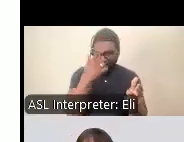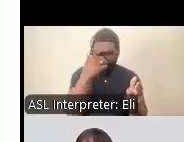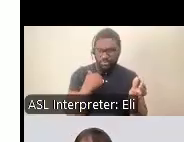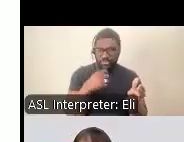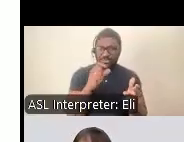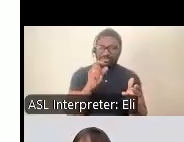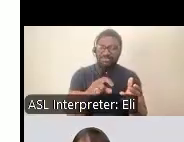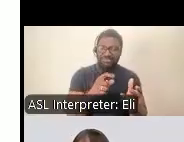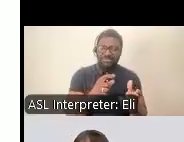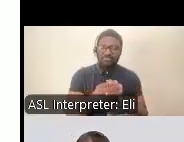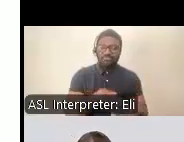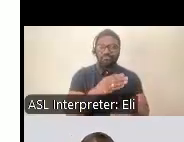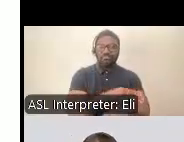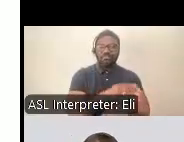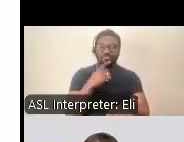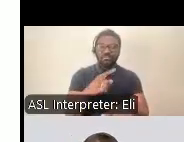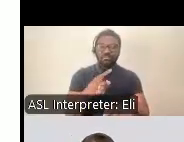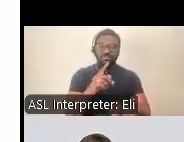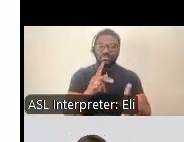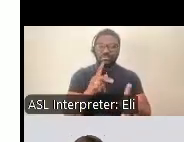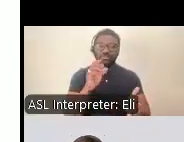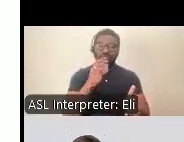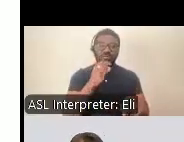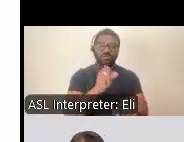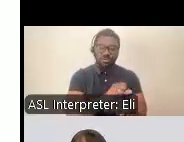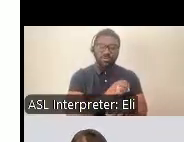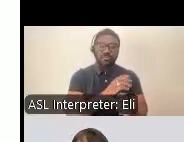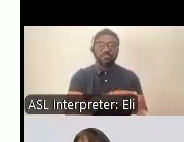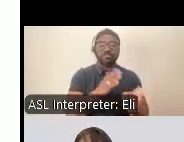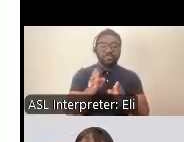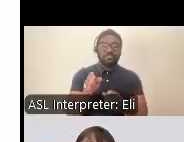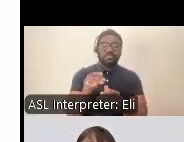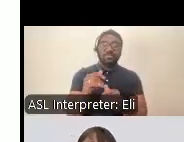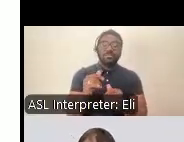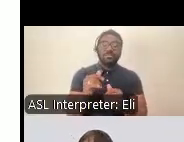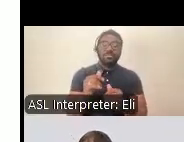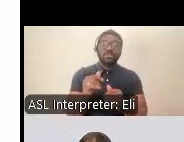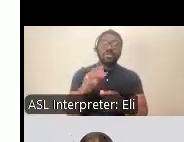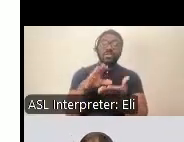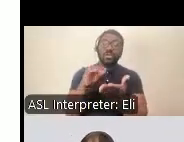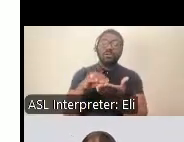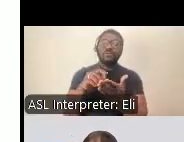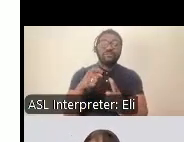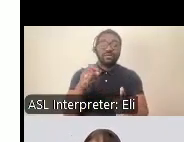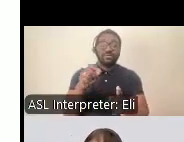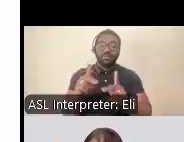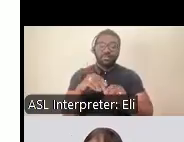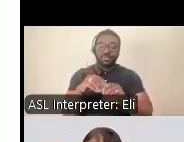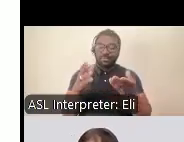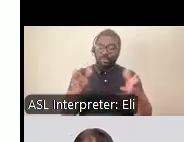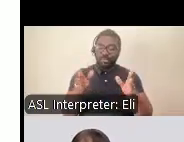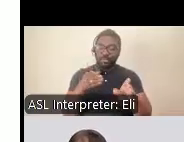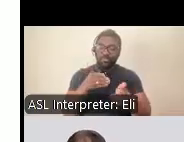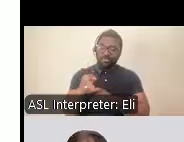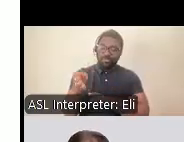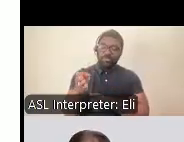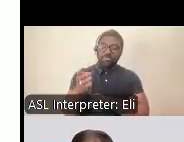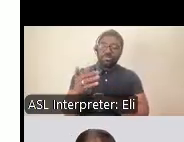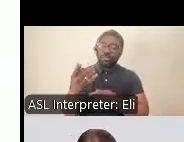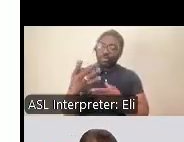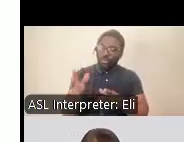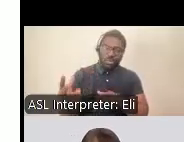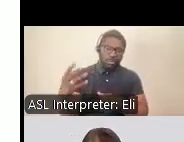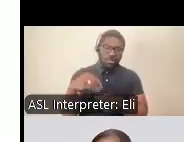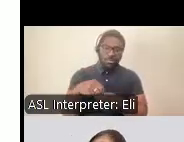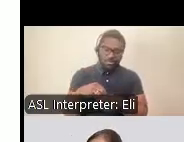with partners. We will learn from colleagues in the field who are implementing effective mental health strategies within American job centers